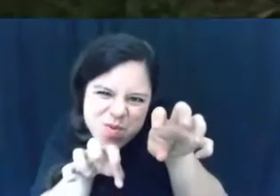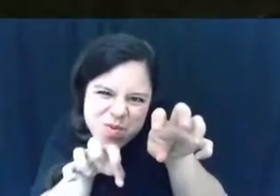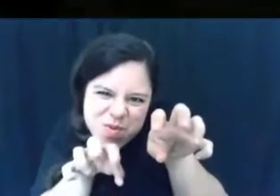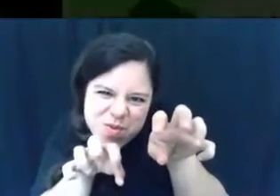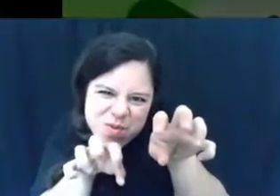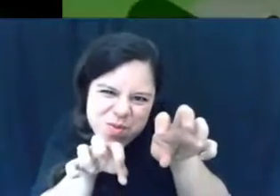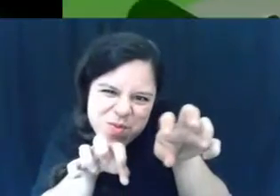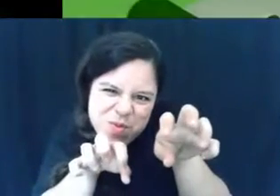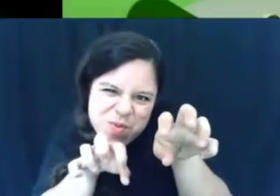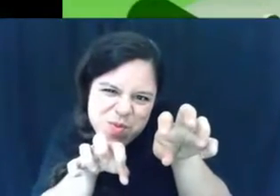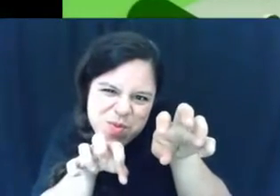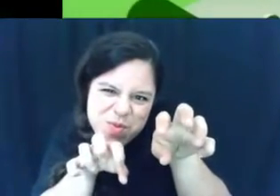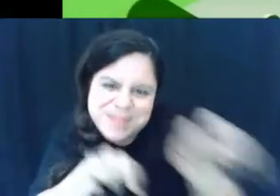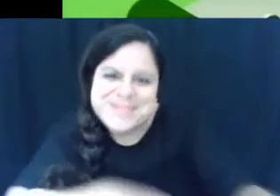it